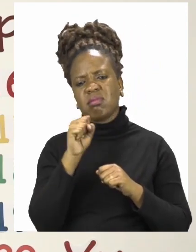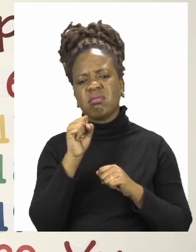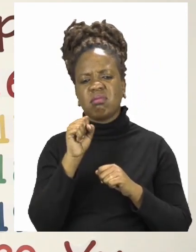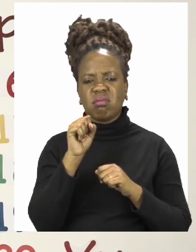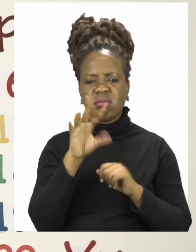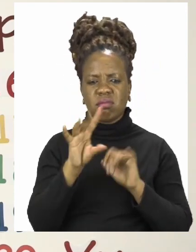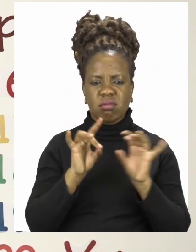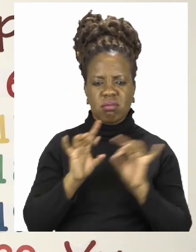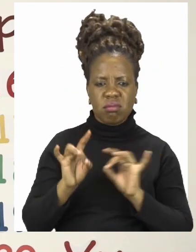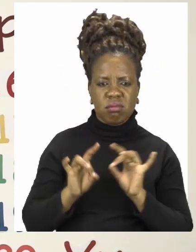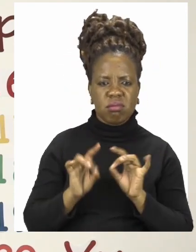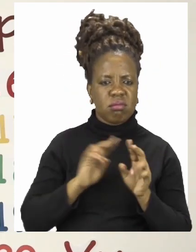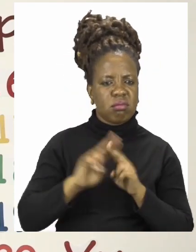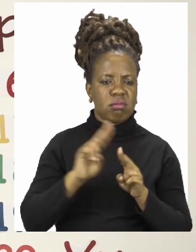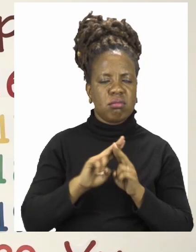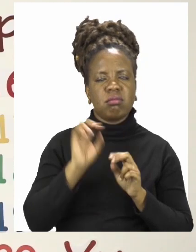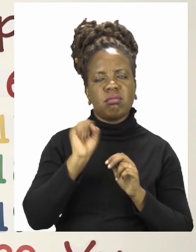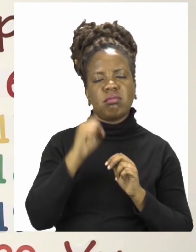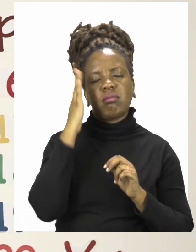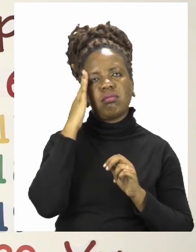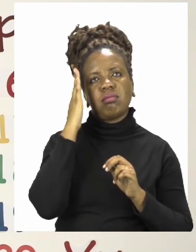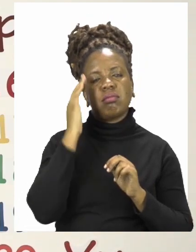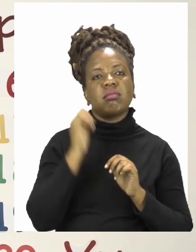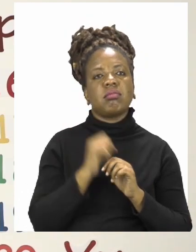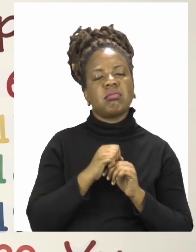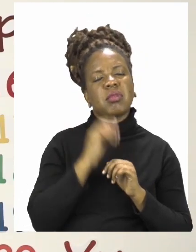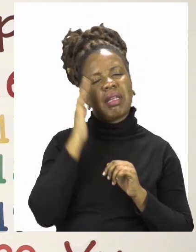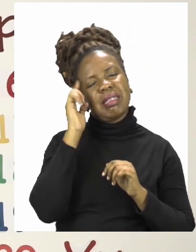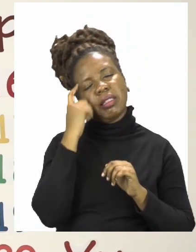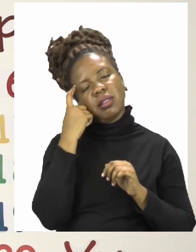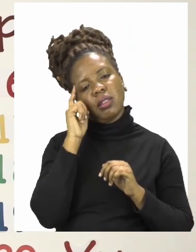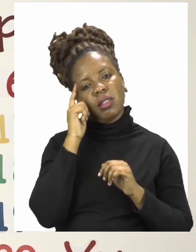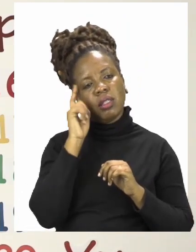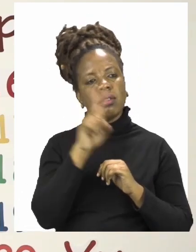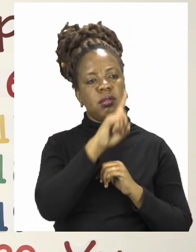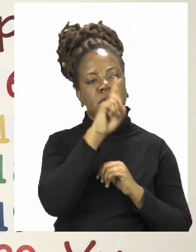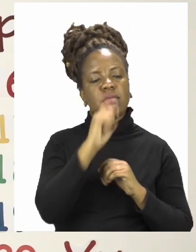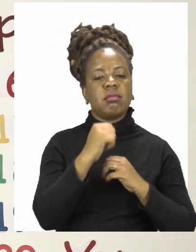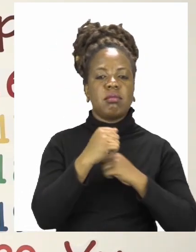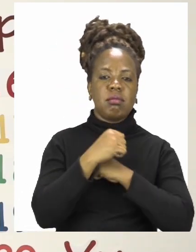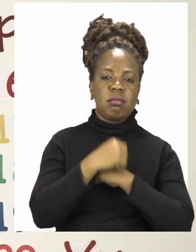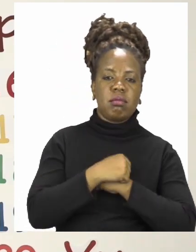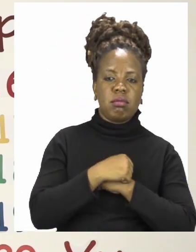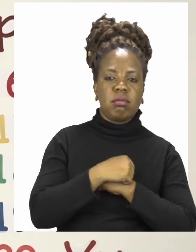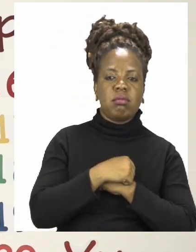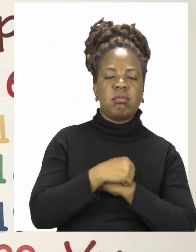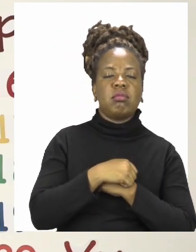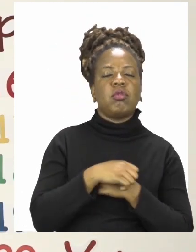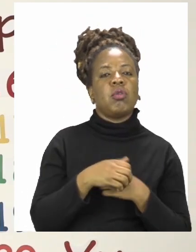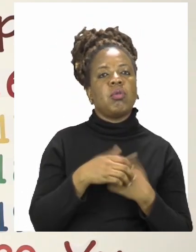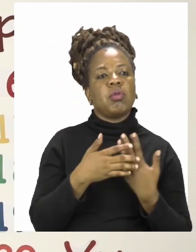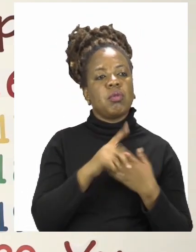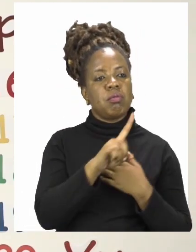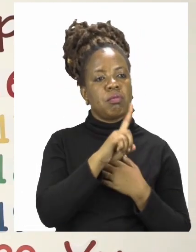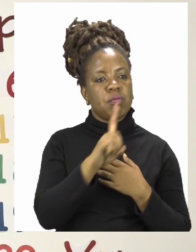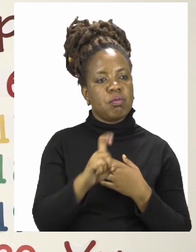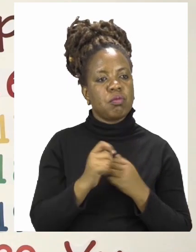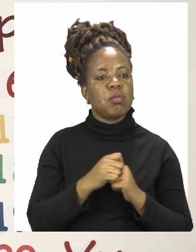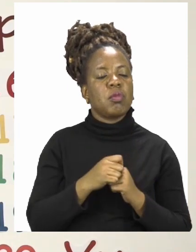If you're not sure, ask an adult to help you and even show you the 3D shapes in our real